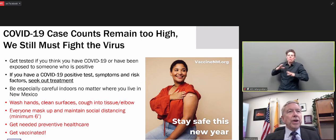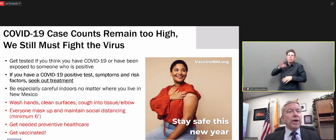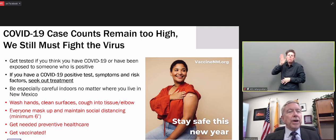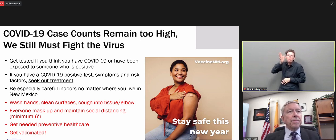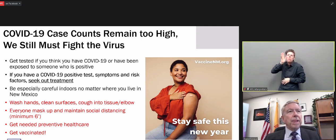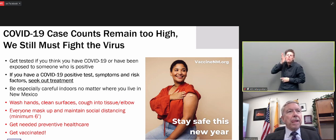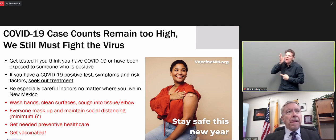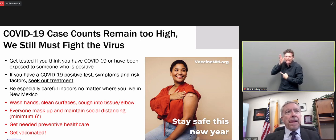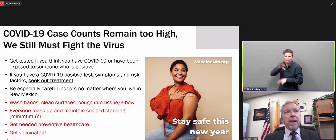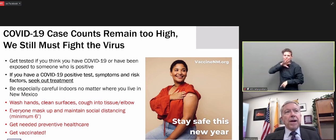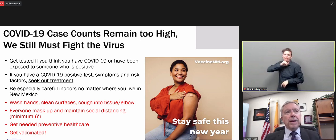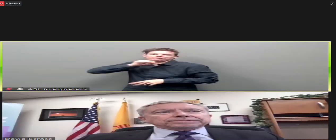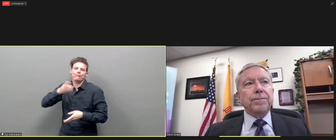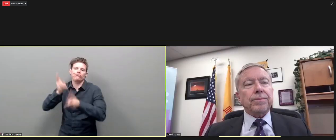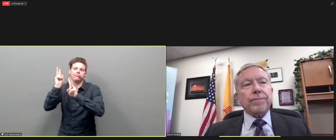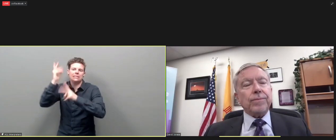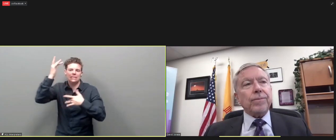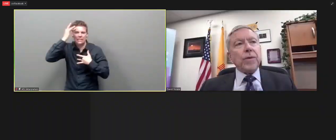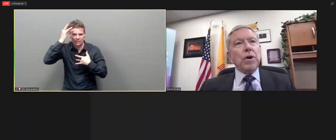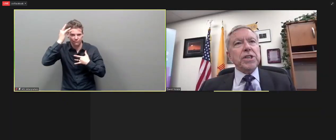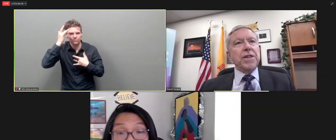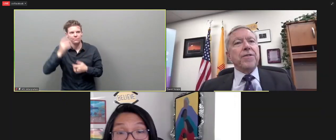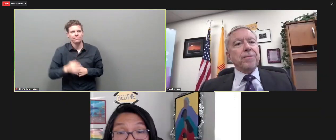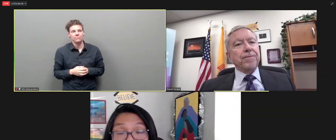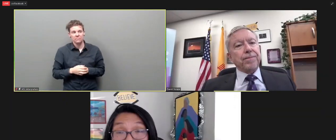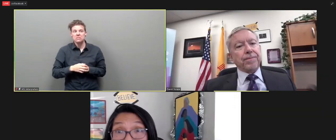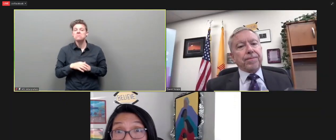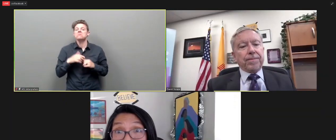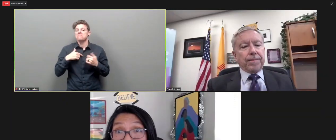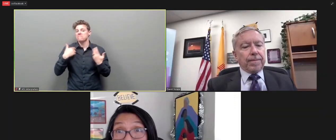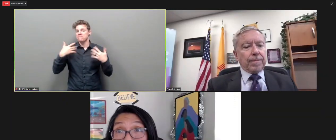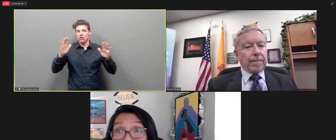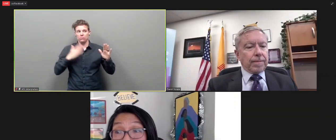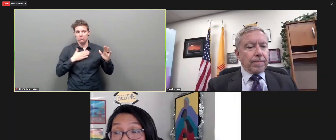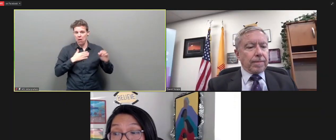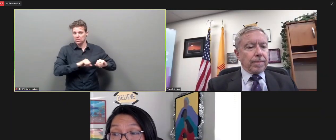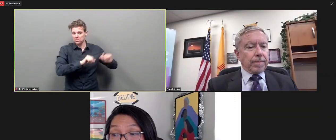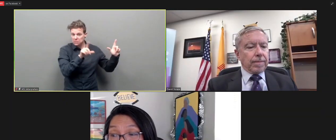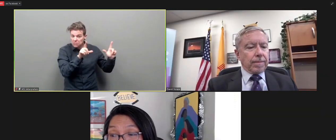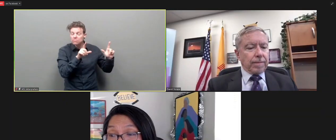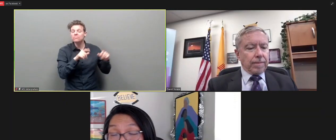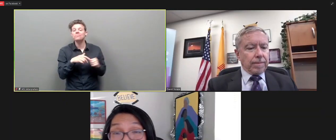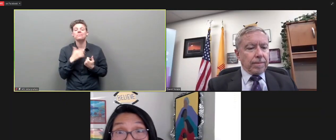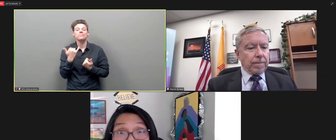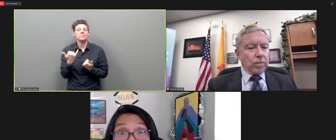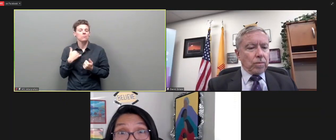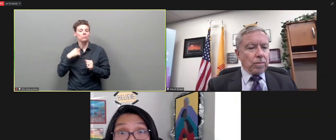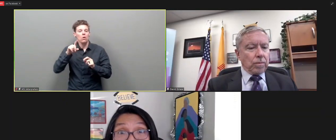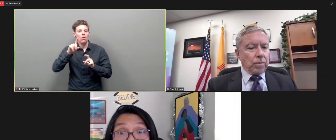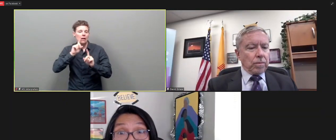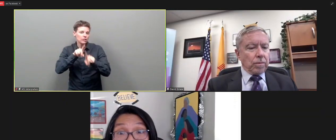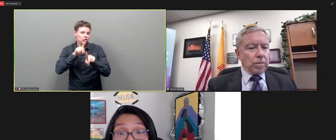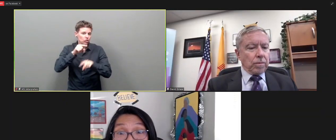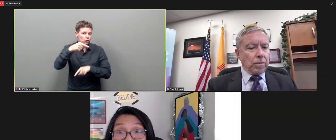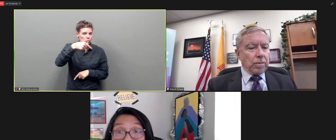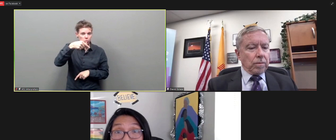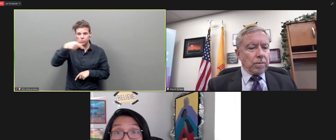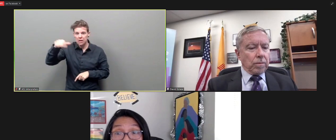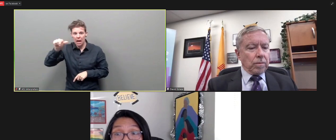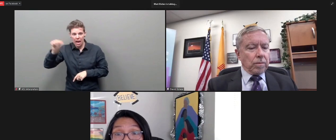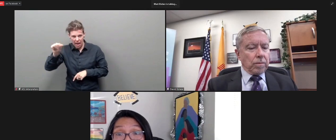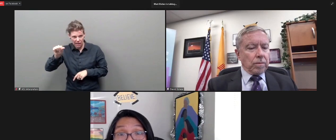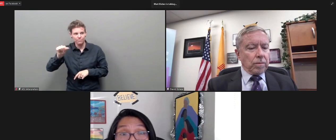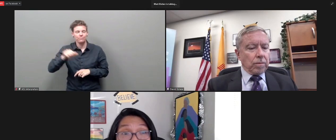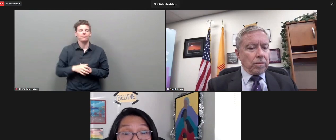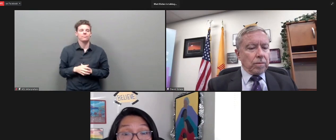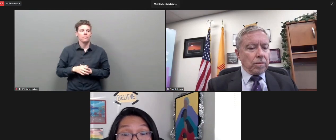go to questions. Great, thanks so much. Tons of activity in the Q&A